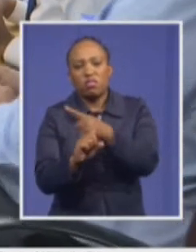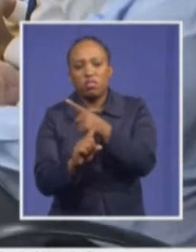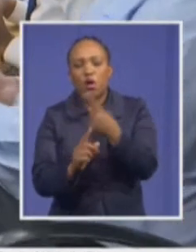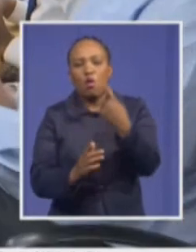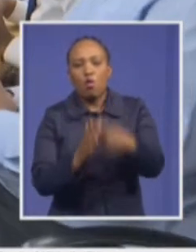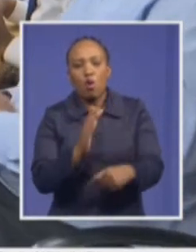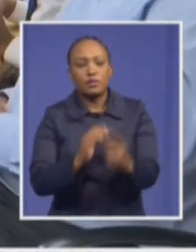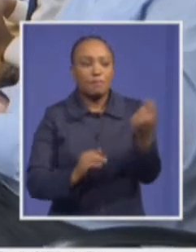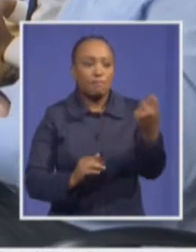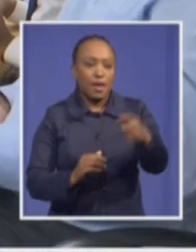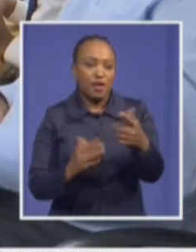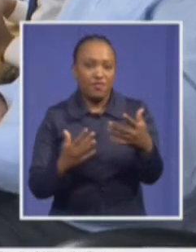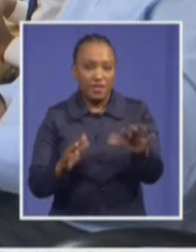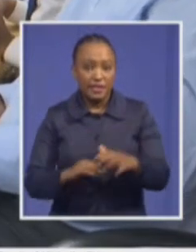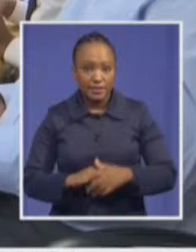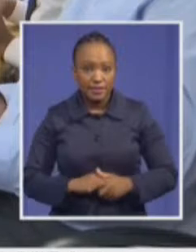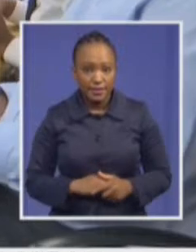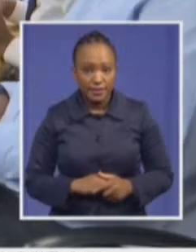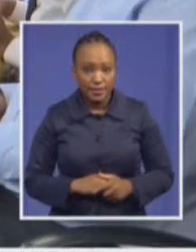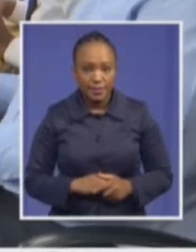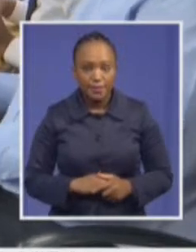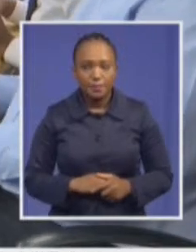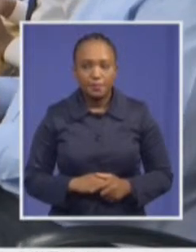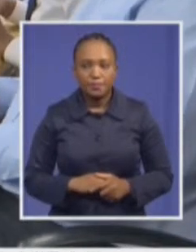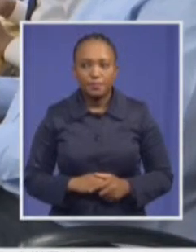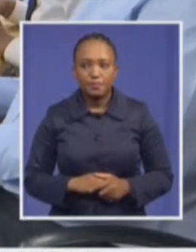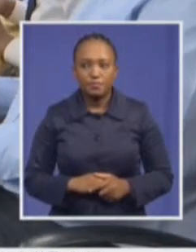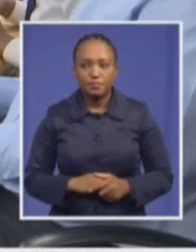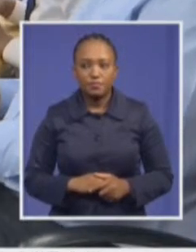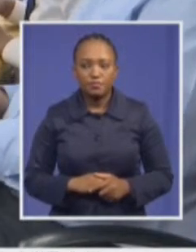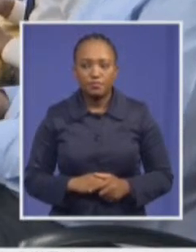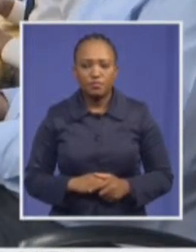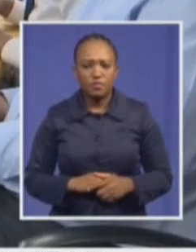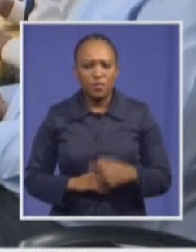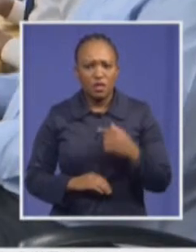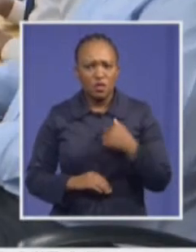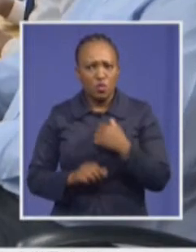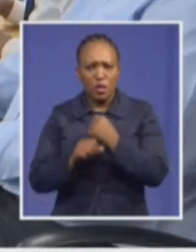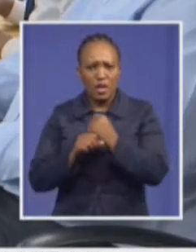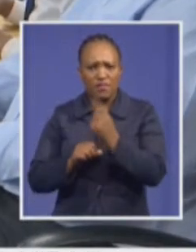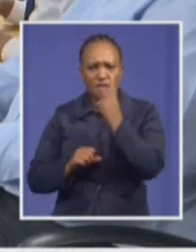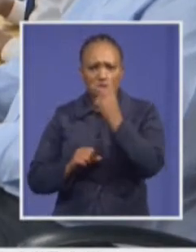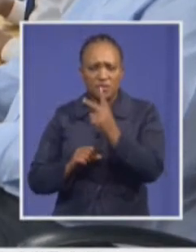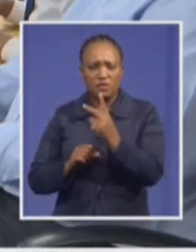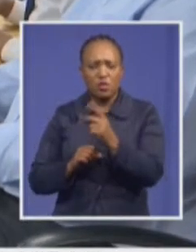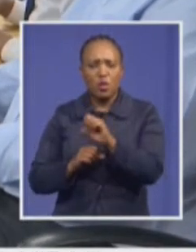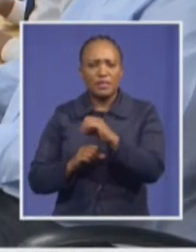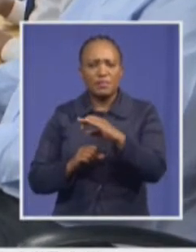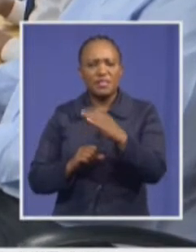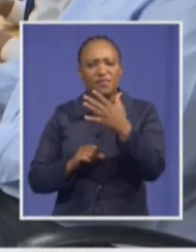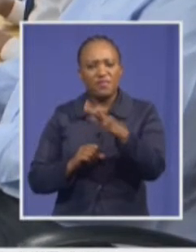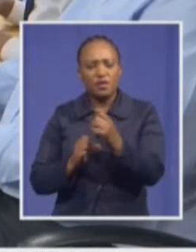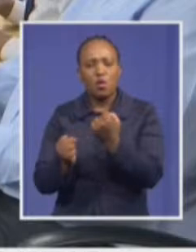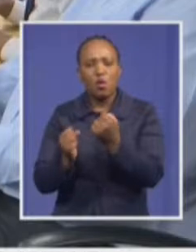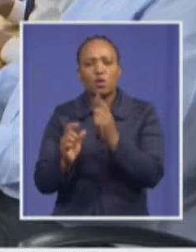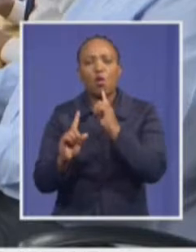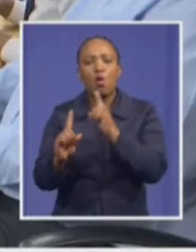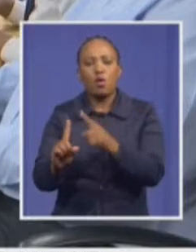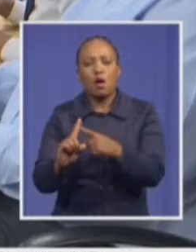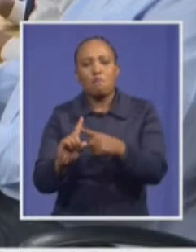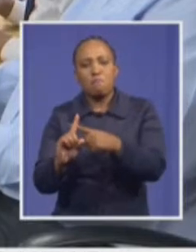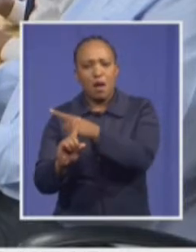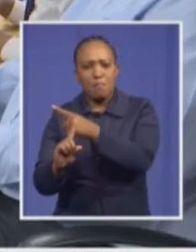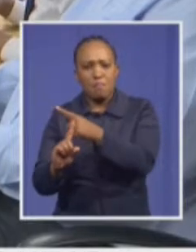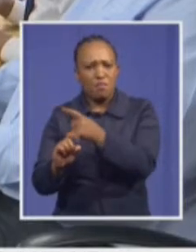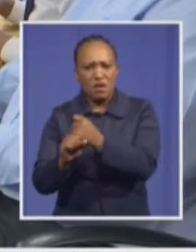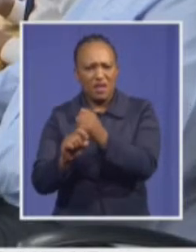happened? Because you now realize, look, you've breached, SABC has breached the court order. Yes, so Yeah. there's two things.